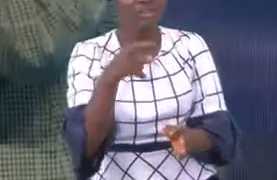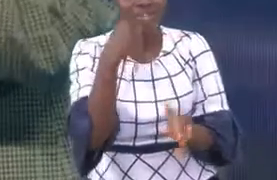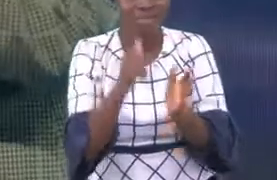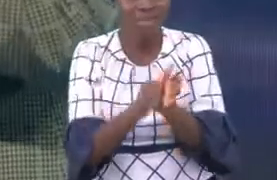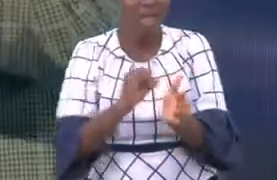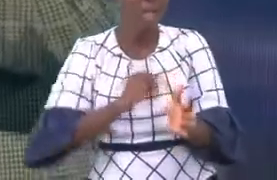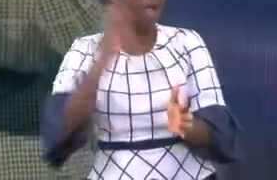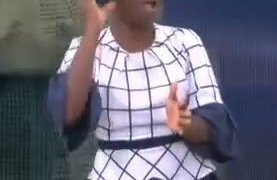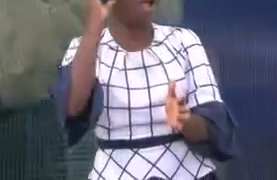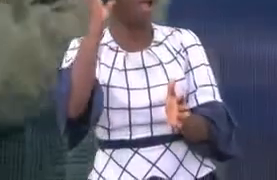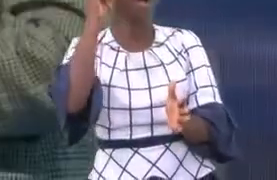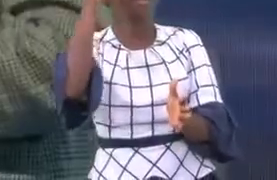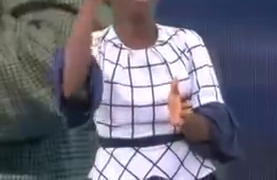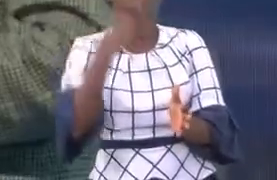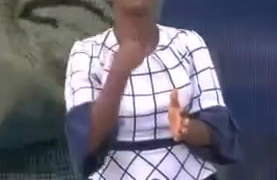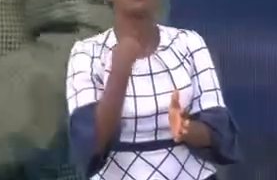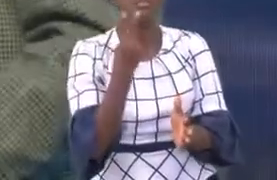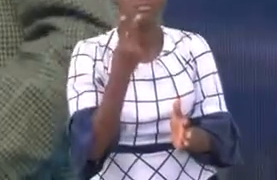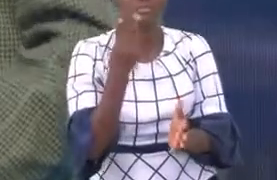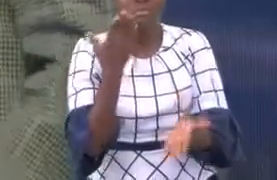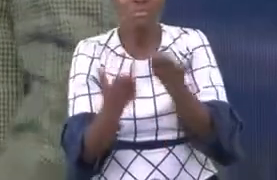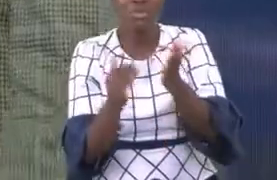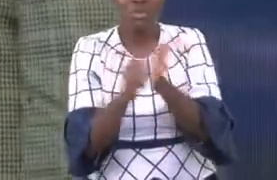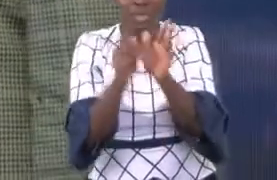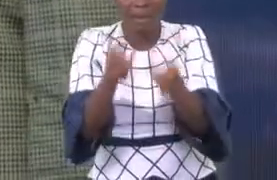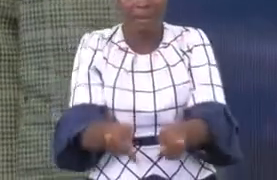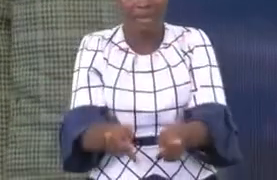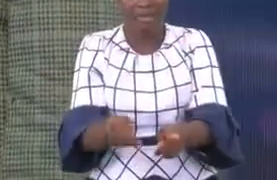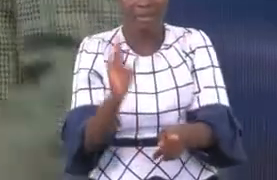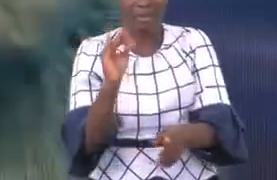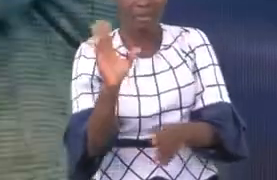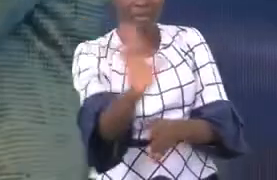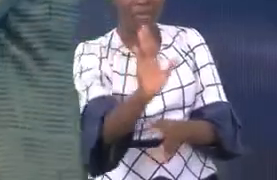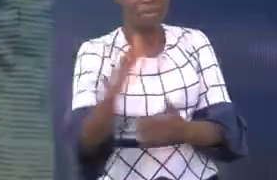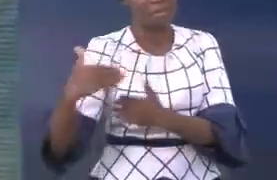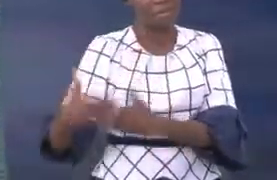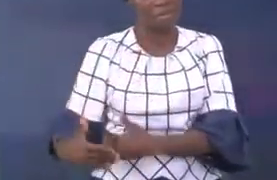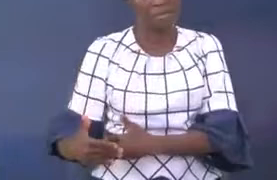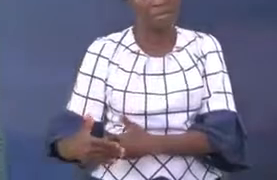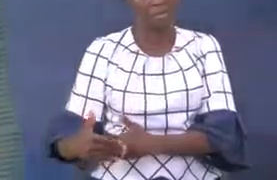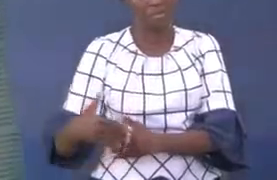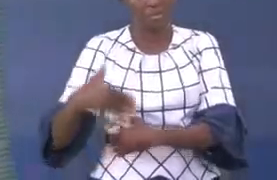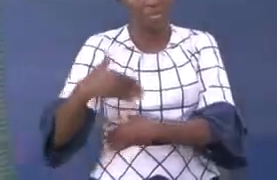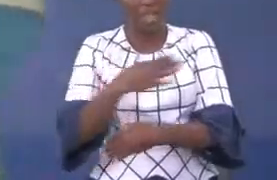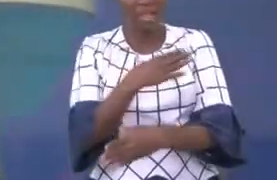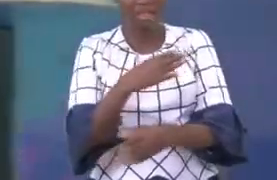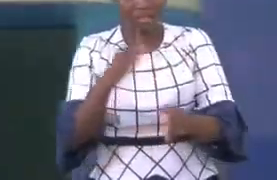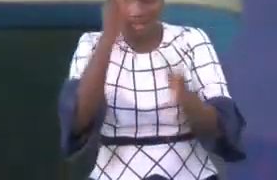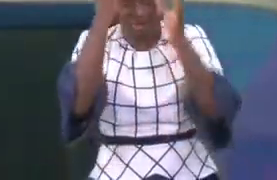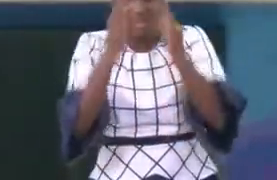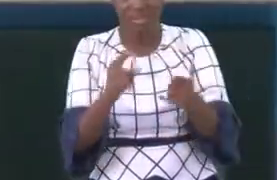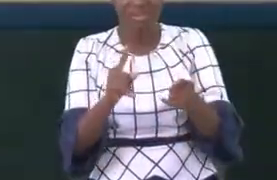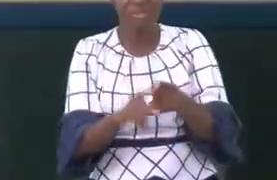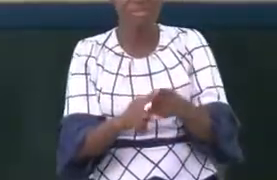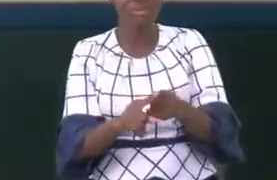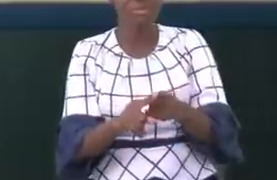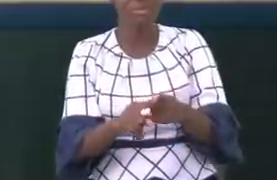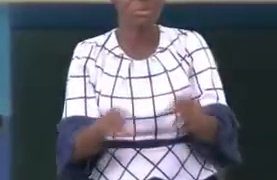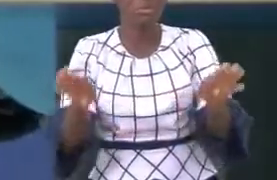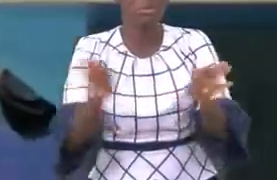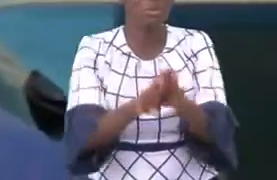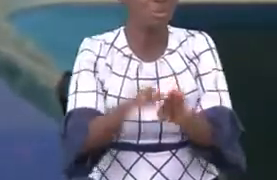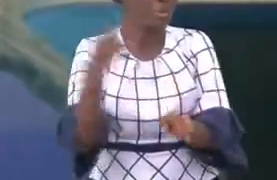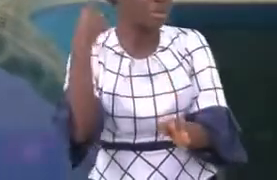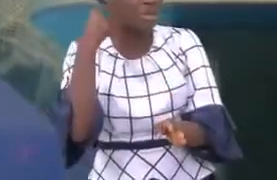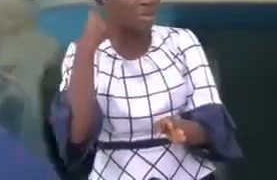makes himself deaf, that he's not hearing. He's hearing, but he's not perceiving. He's seeing,